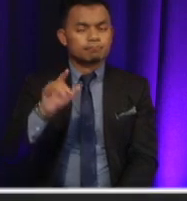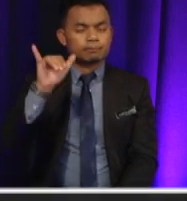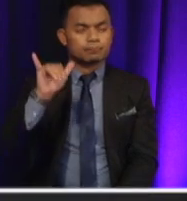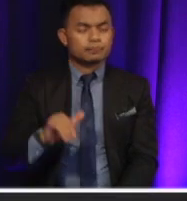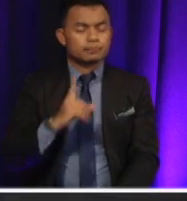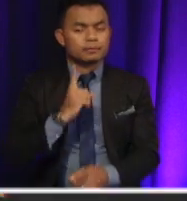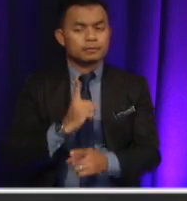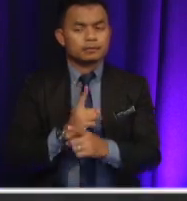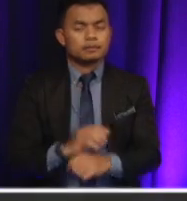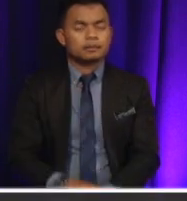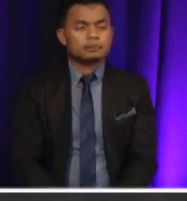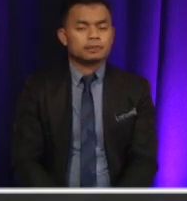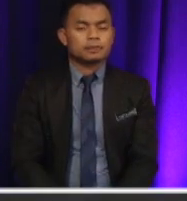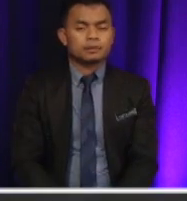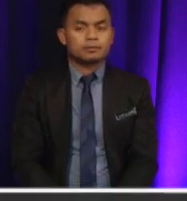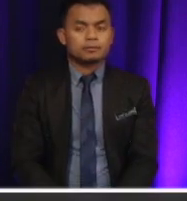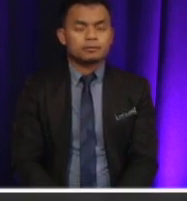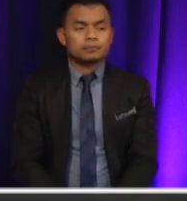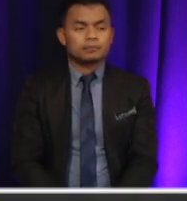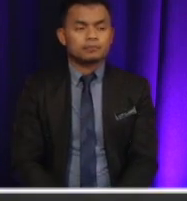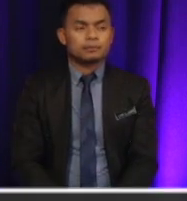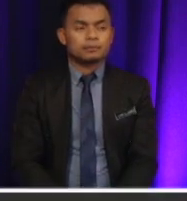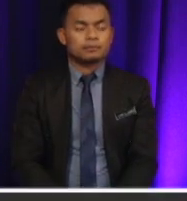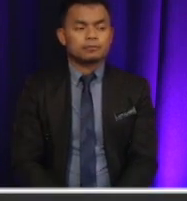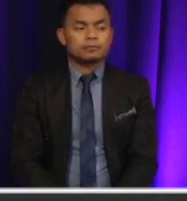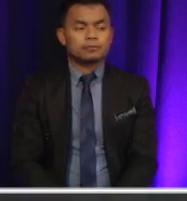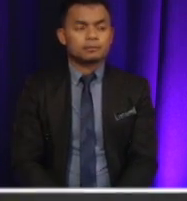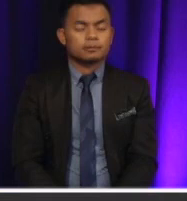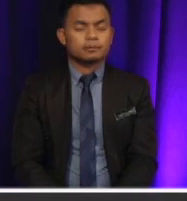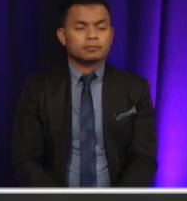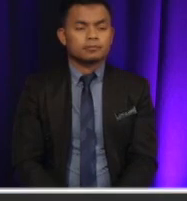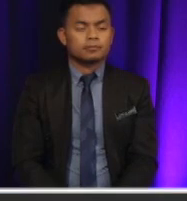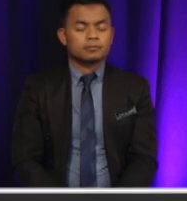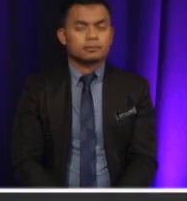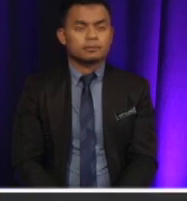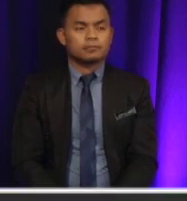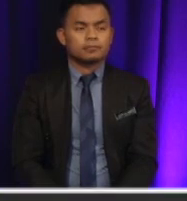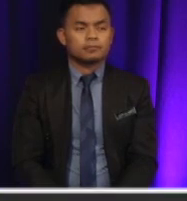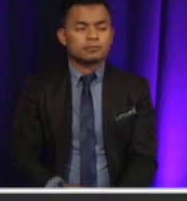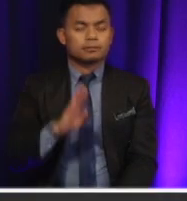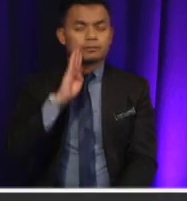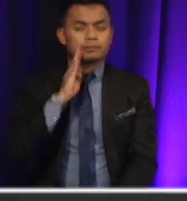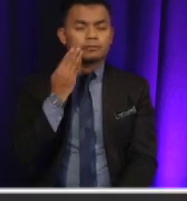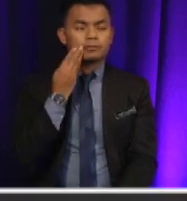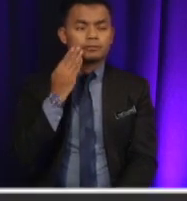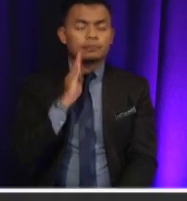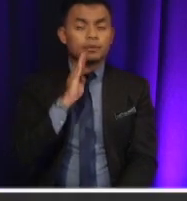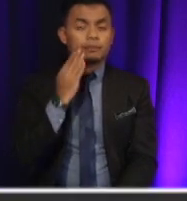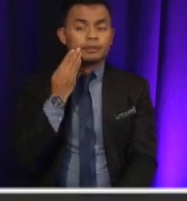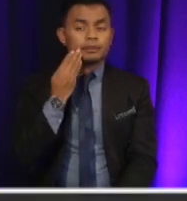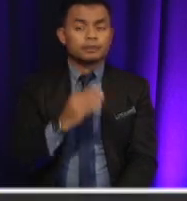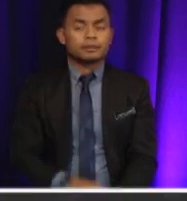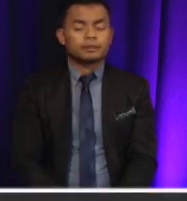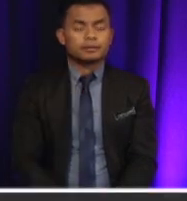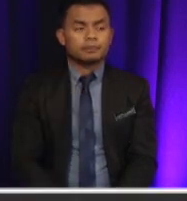E, sentence. F, or G. Like porridge, like, isn't it? Oh yeah, porridge. The scrapings yeah, so